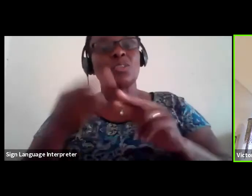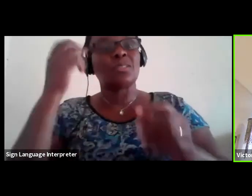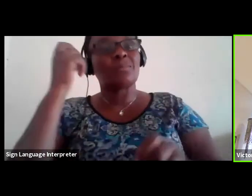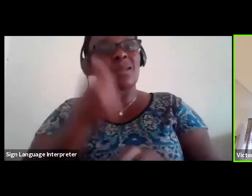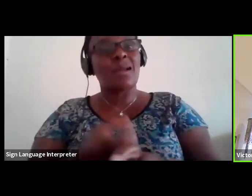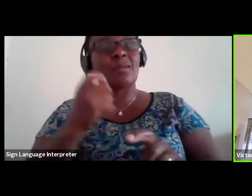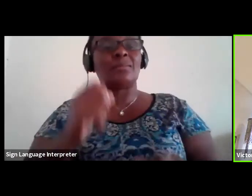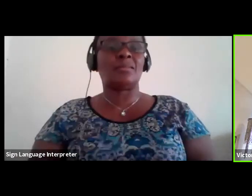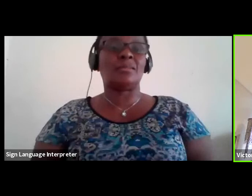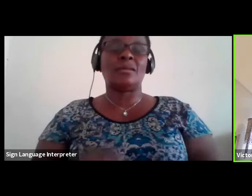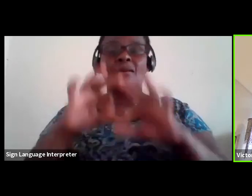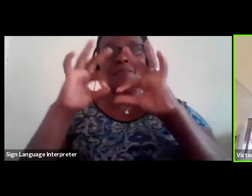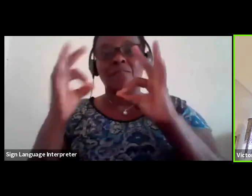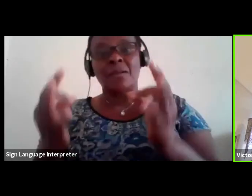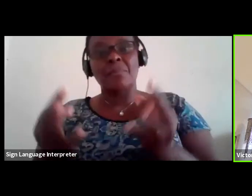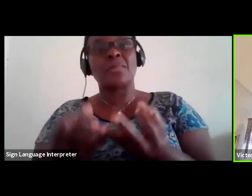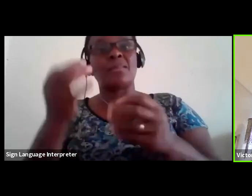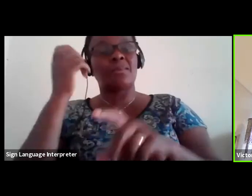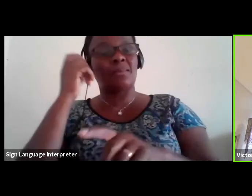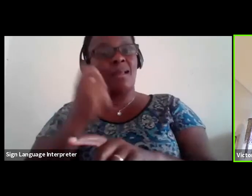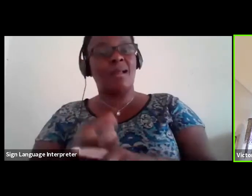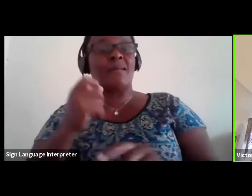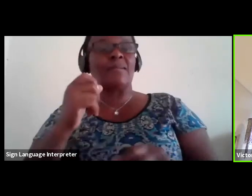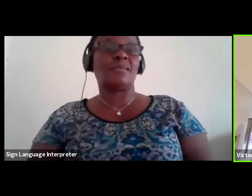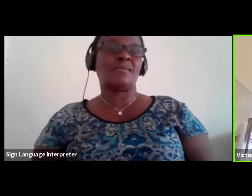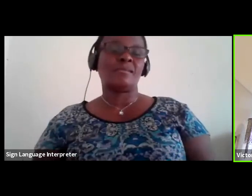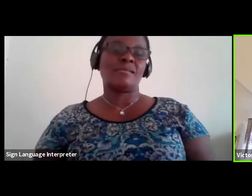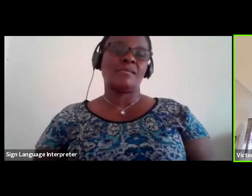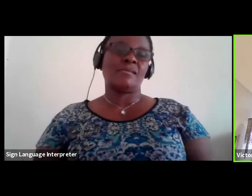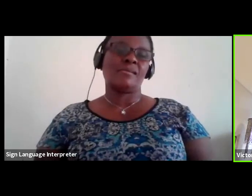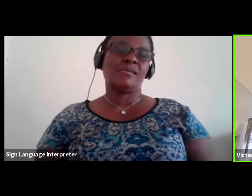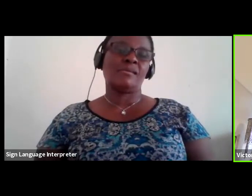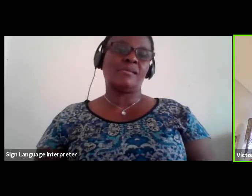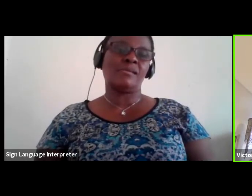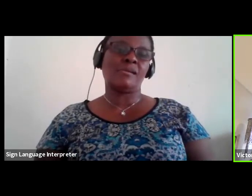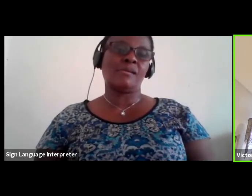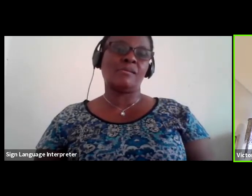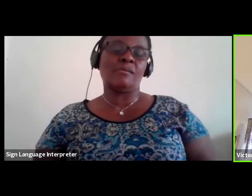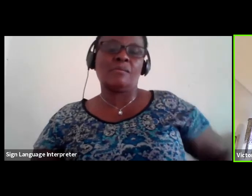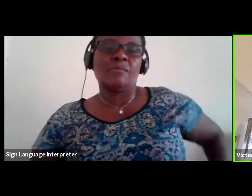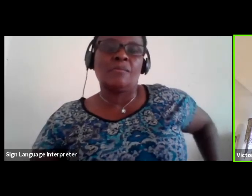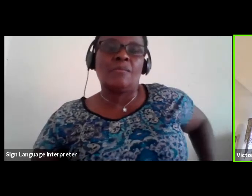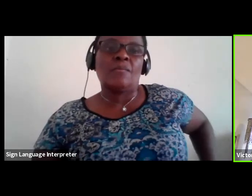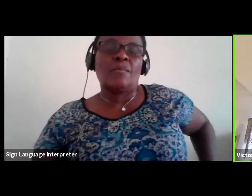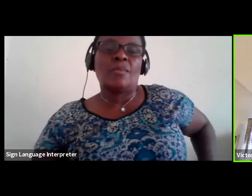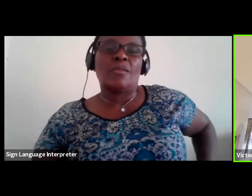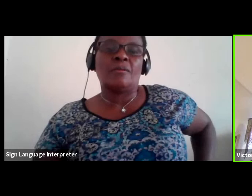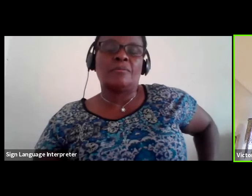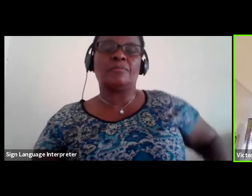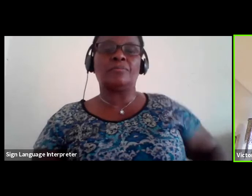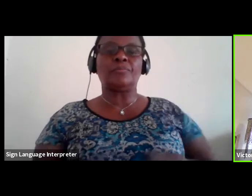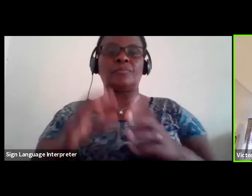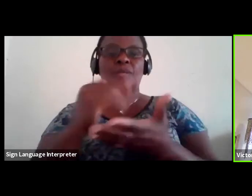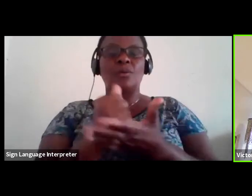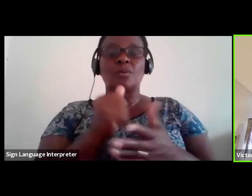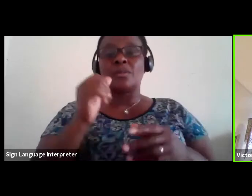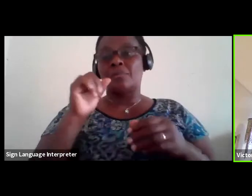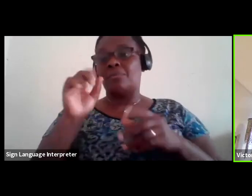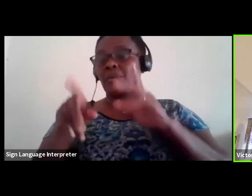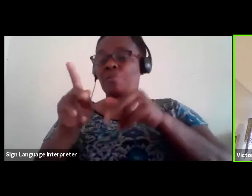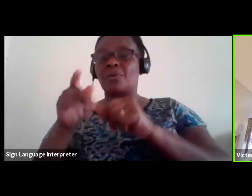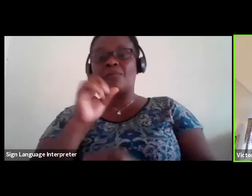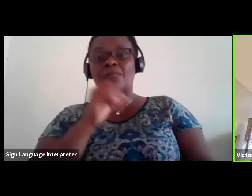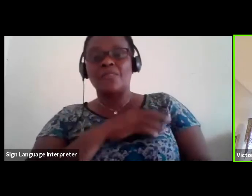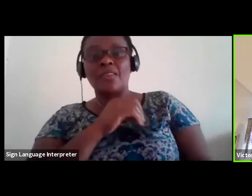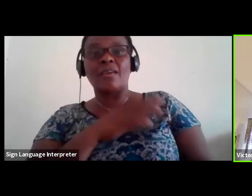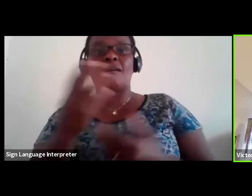their families, who they have to keep distance from because everybody now fears getting into contact with them. Nobody wants to be seen